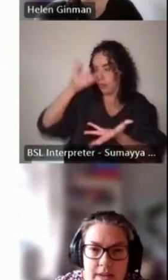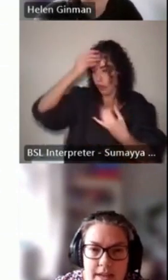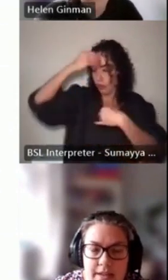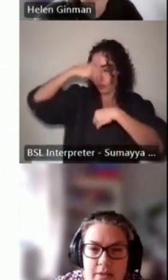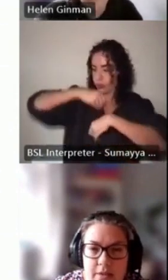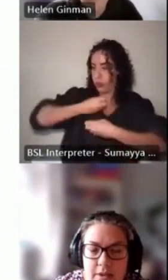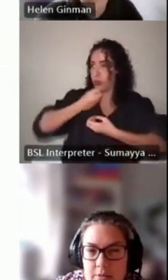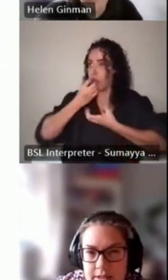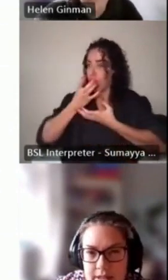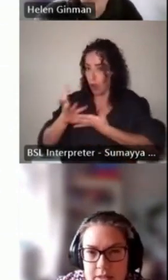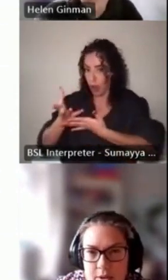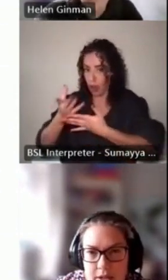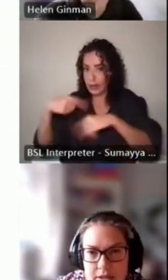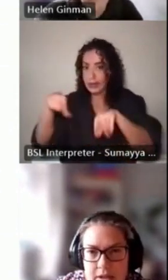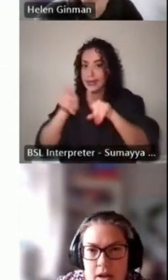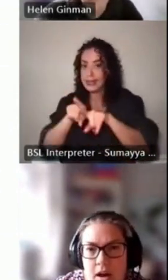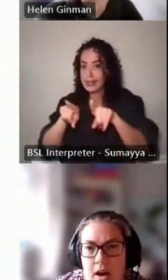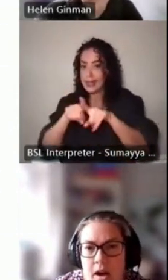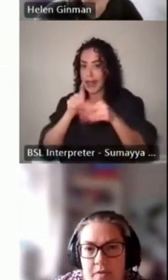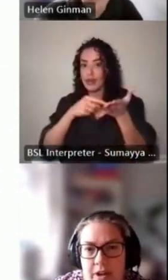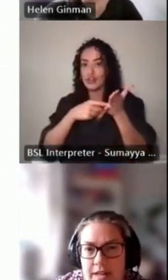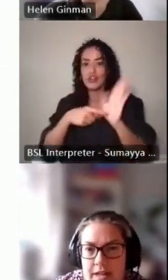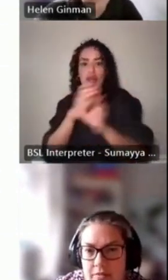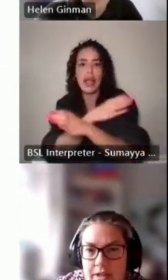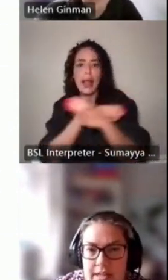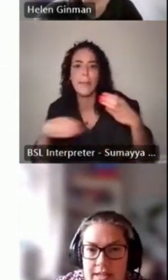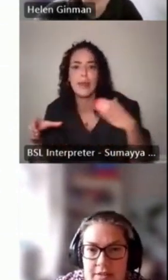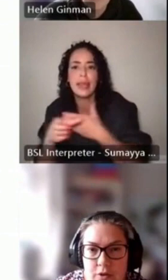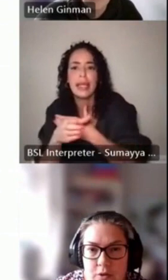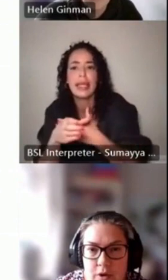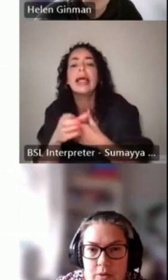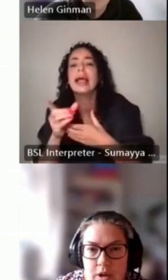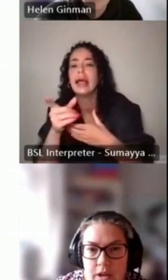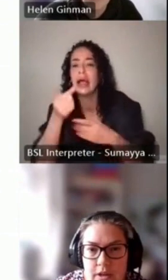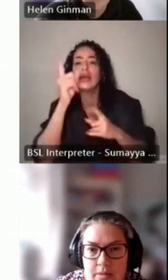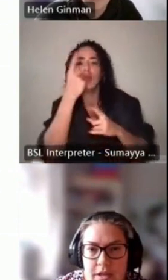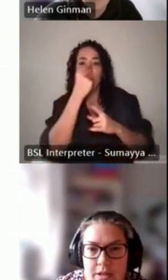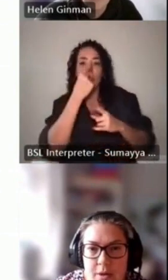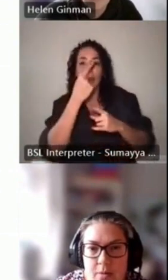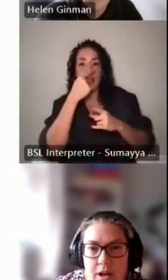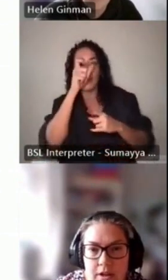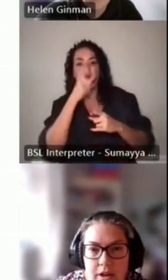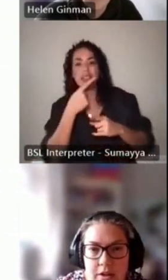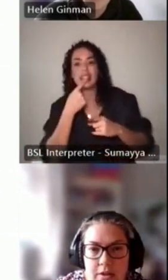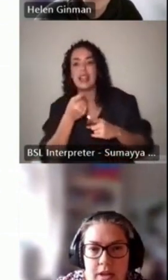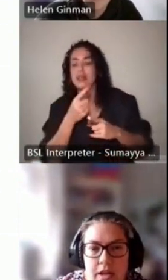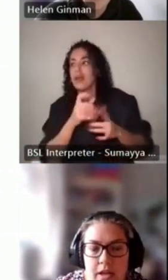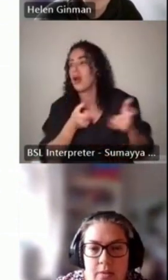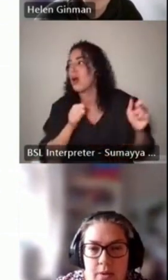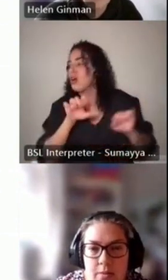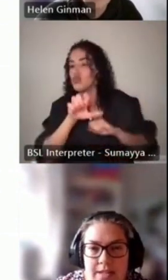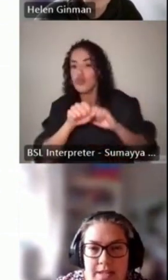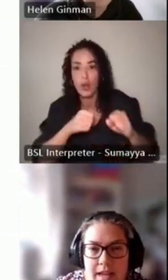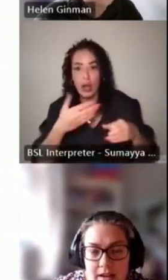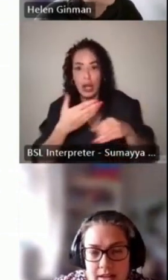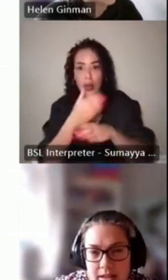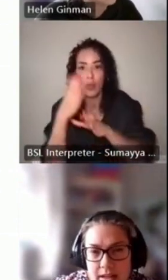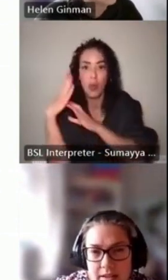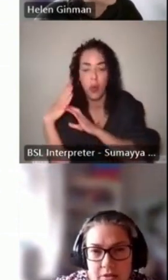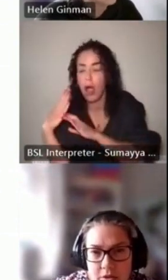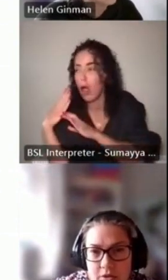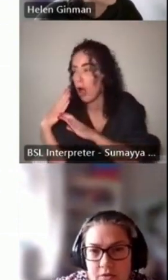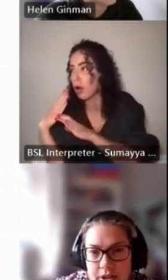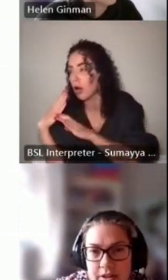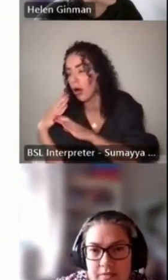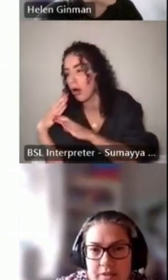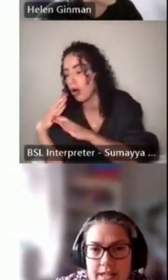our empathy. So if someone said to us, I'm finding it really difficult at work to manage my workload, we might say, I